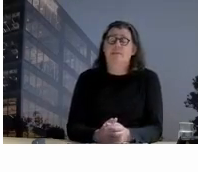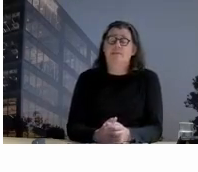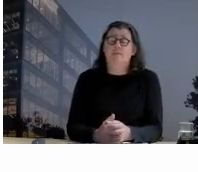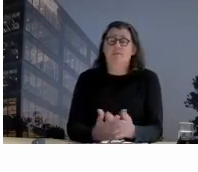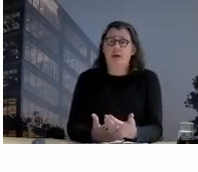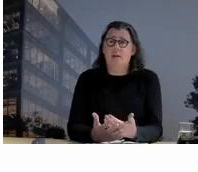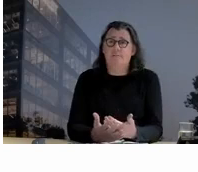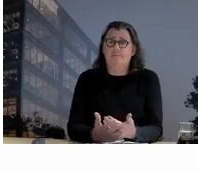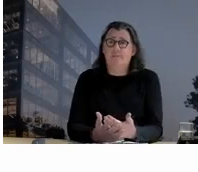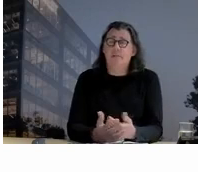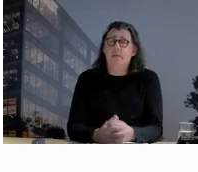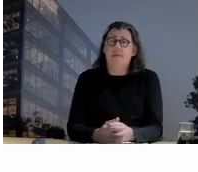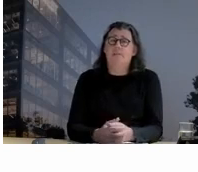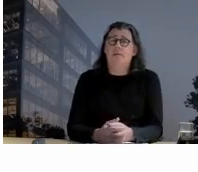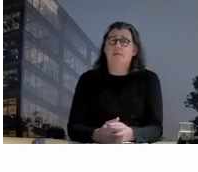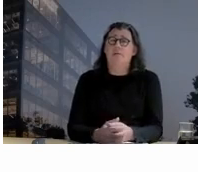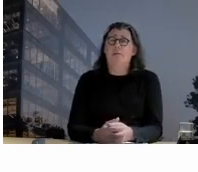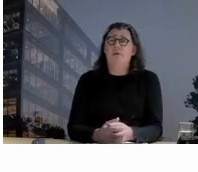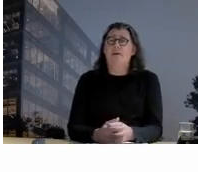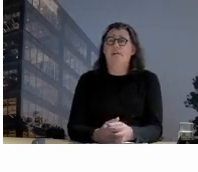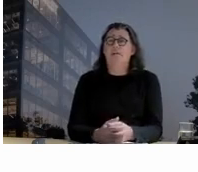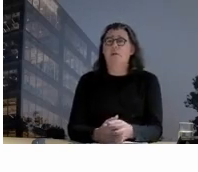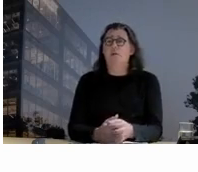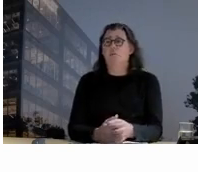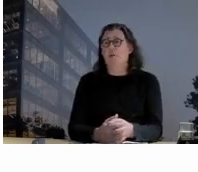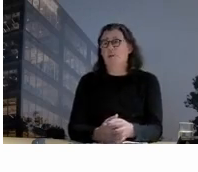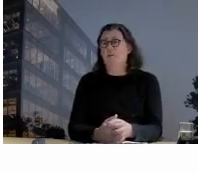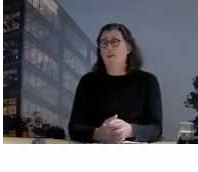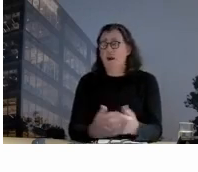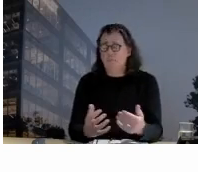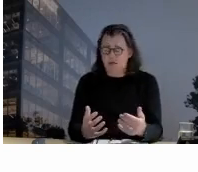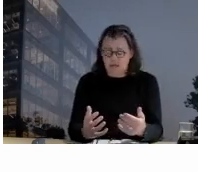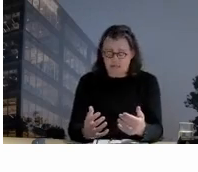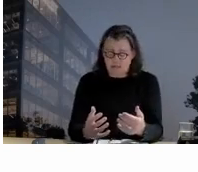bits and pieces of jargon. So this whole